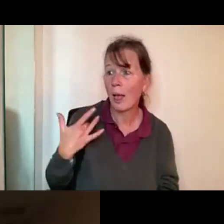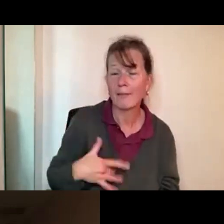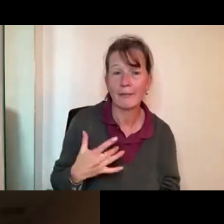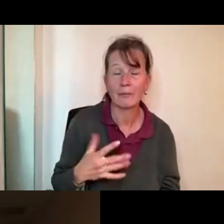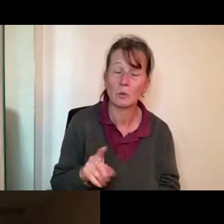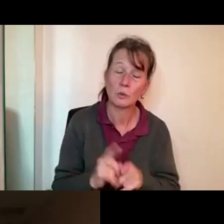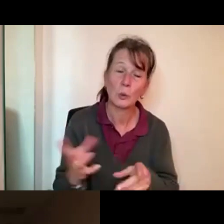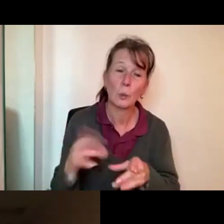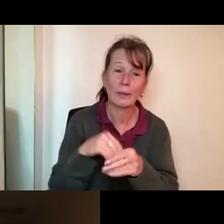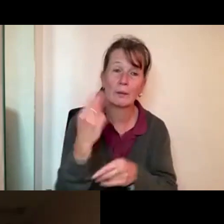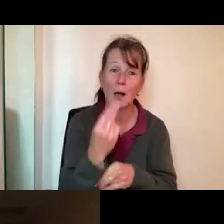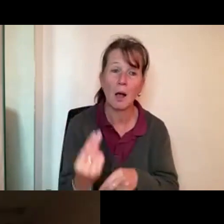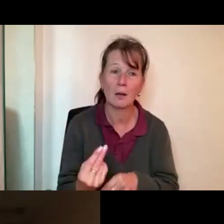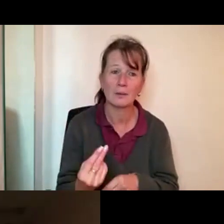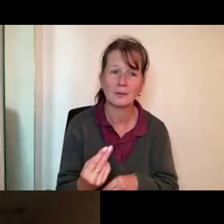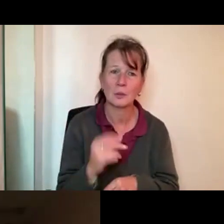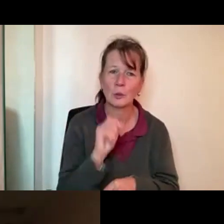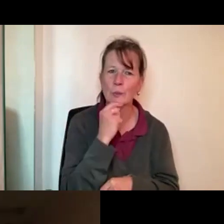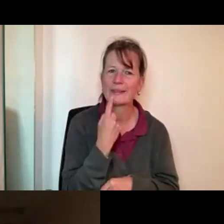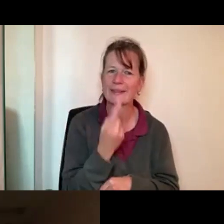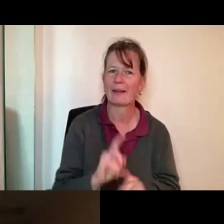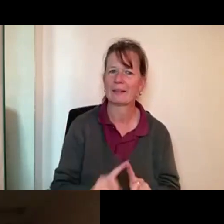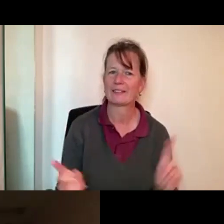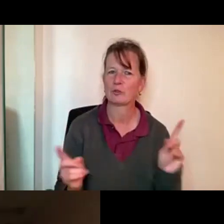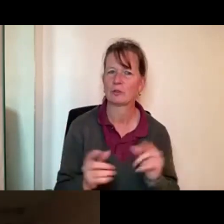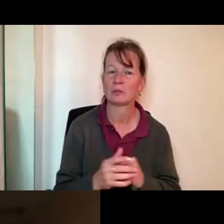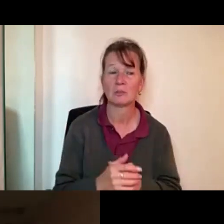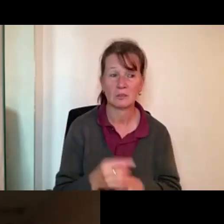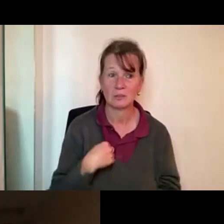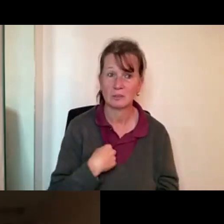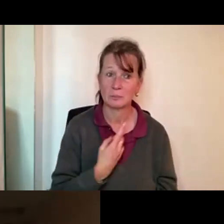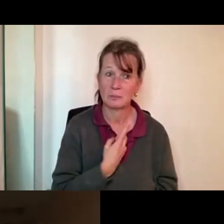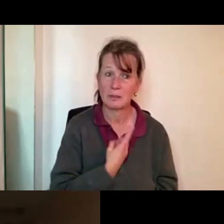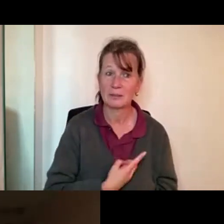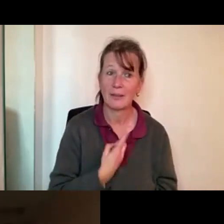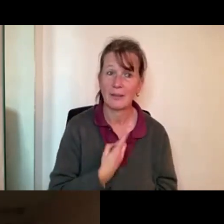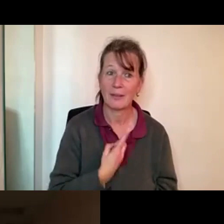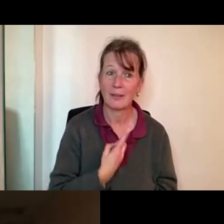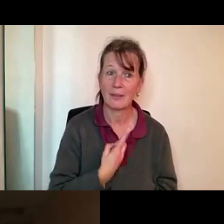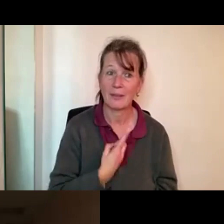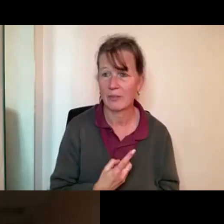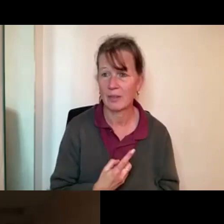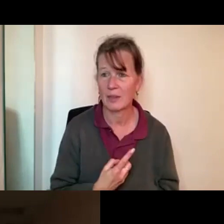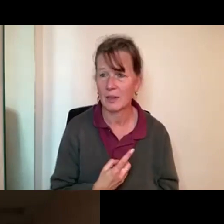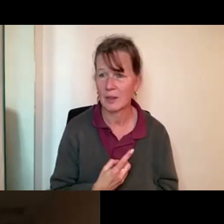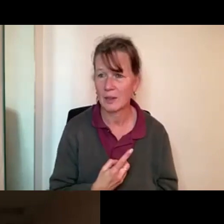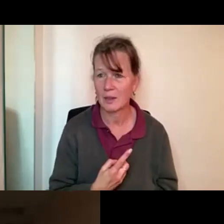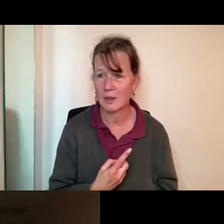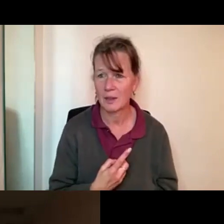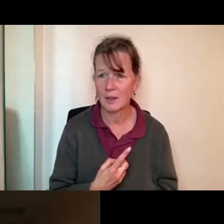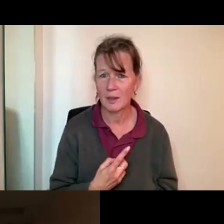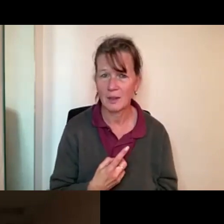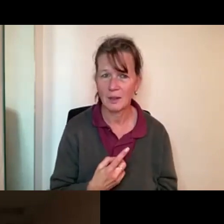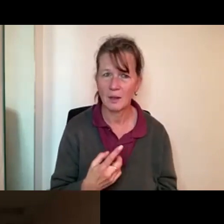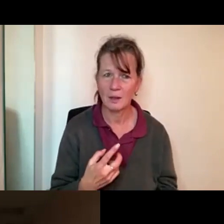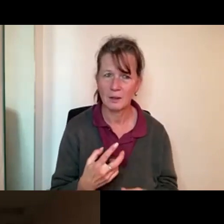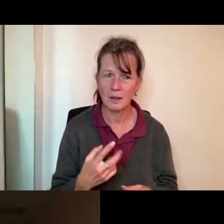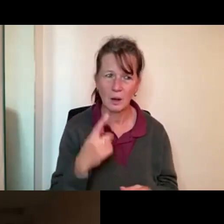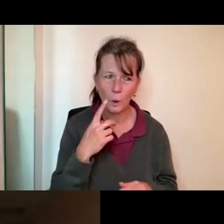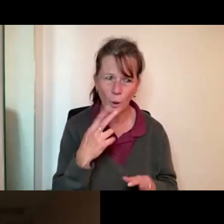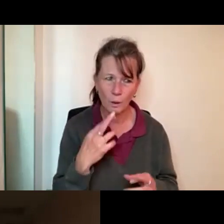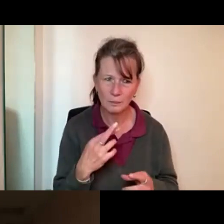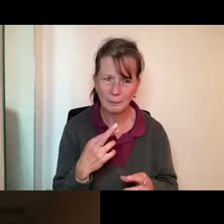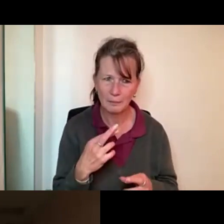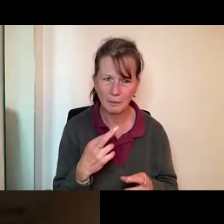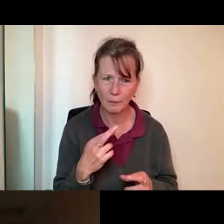arts suggests otherwise. And I certainly value, and therefore hope to replicate for other people, kind of an